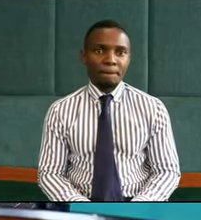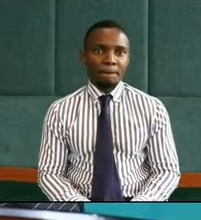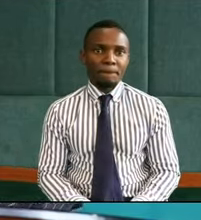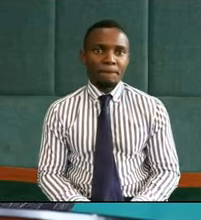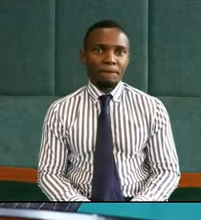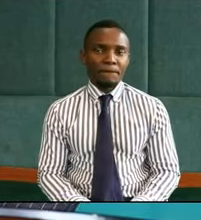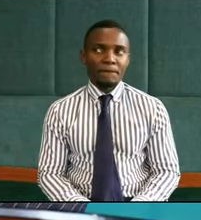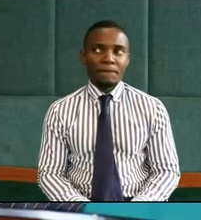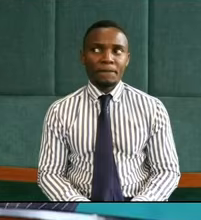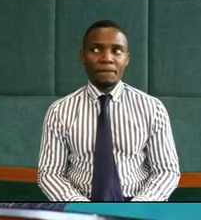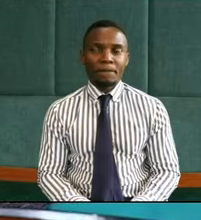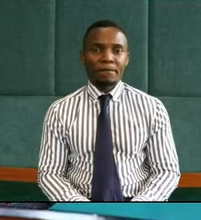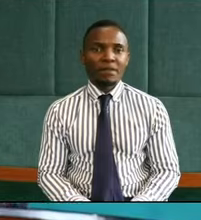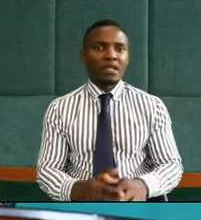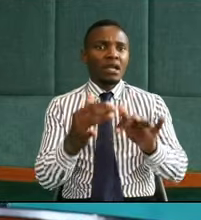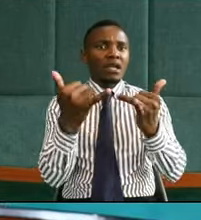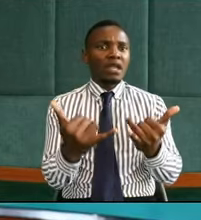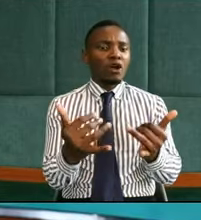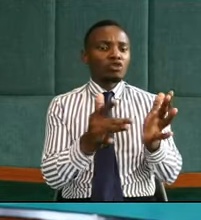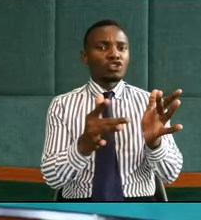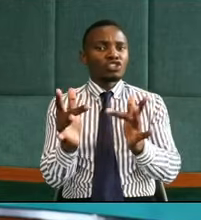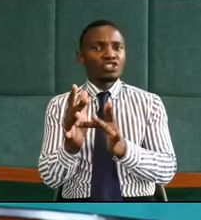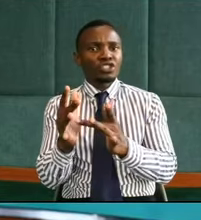"Now when Jesus was in Bethany,